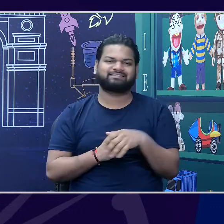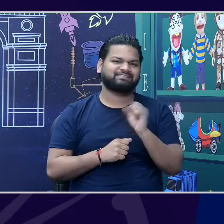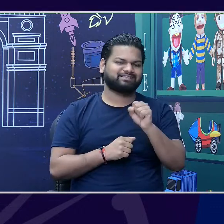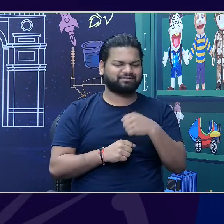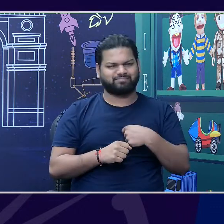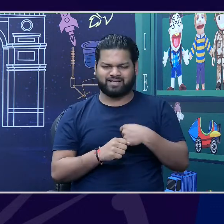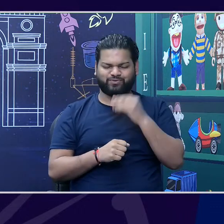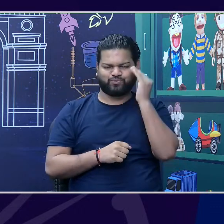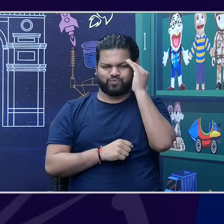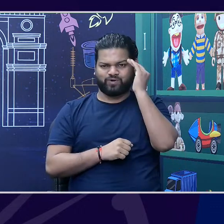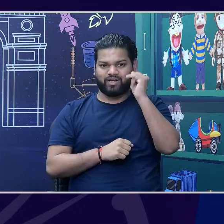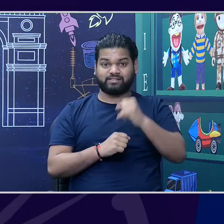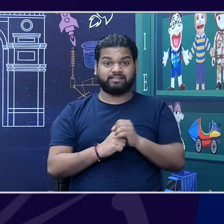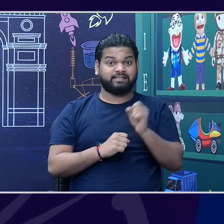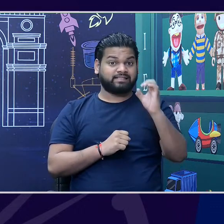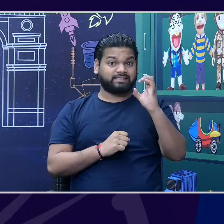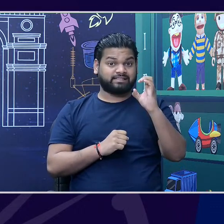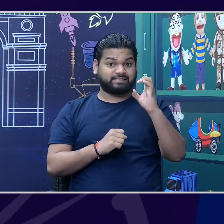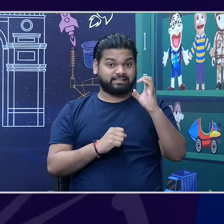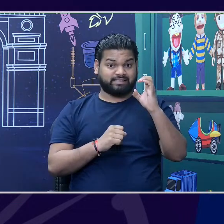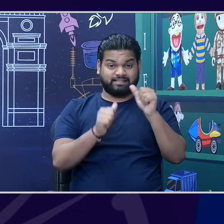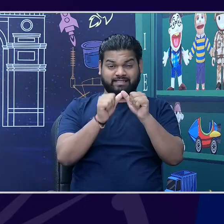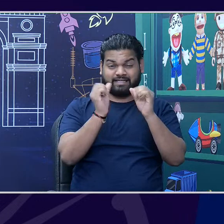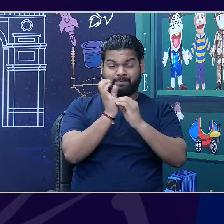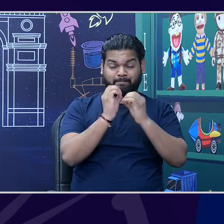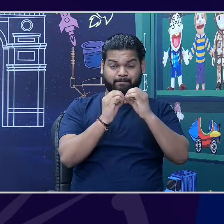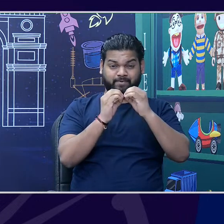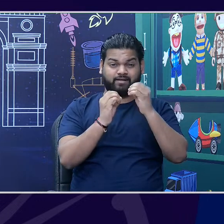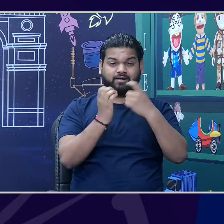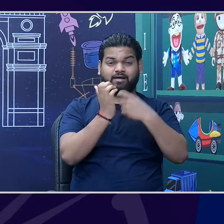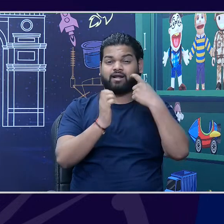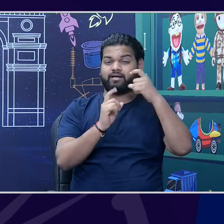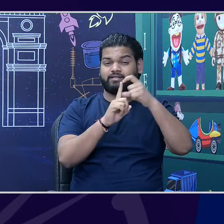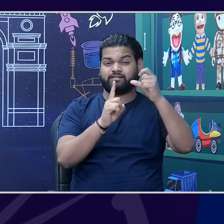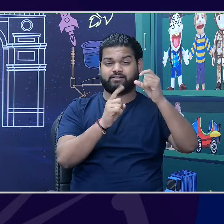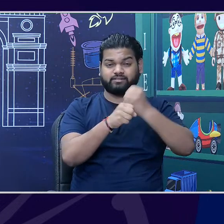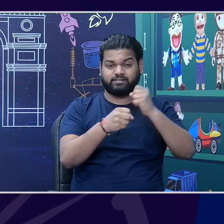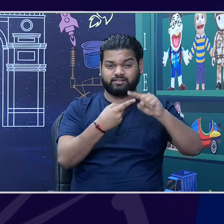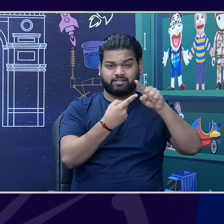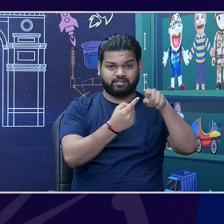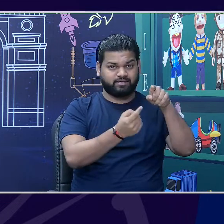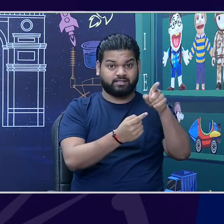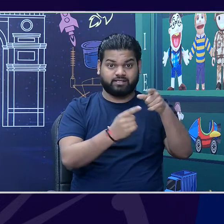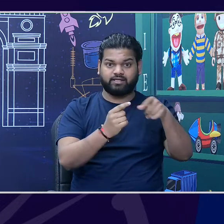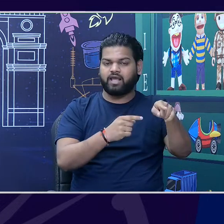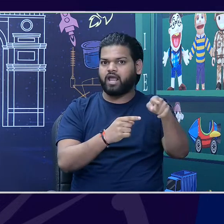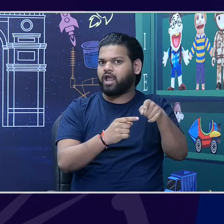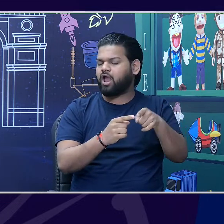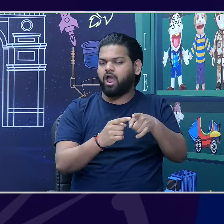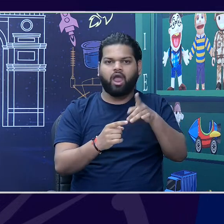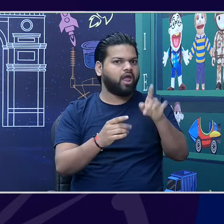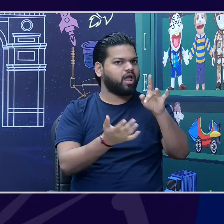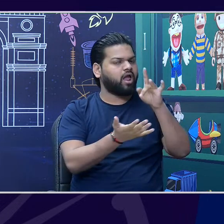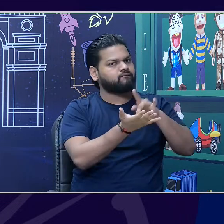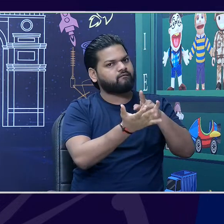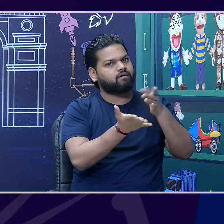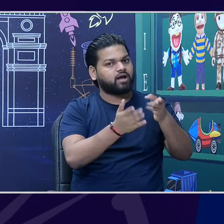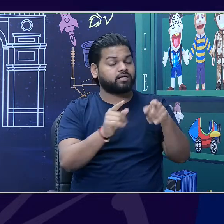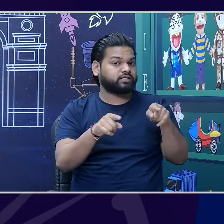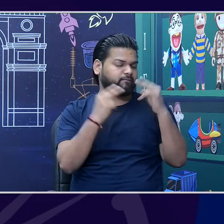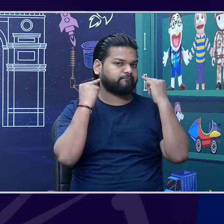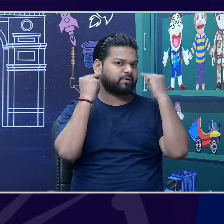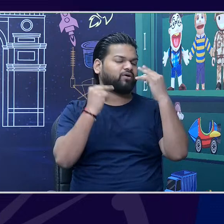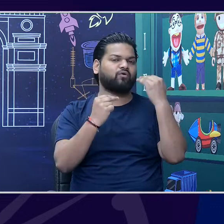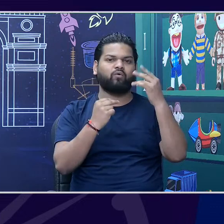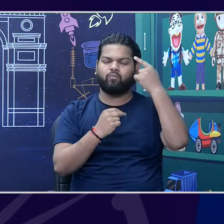my knowledge, Cambridge is a place, and I think I can give you a hint. Cambridge is very famous in the field of education.